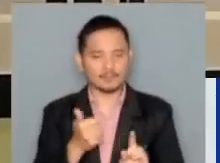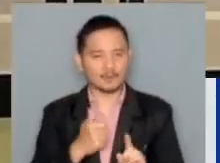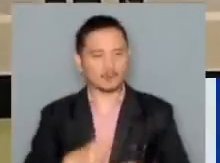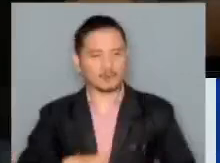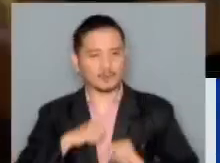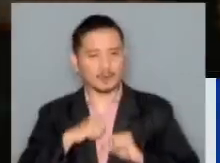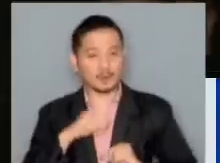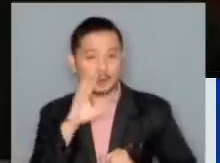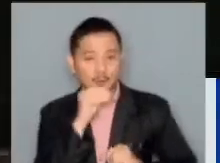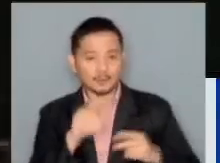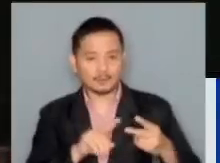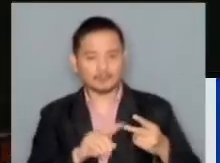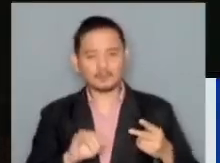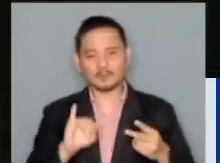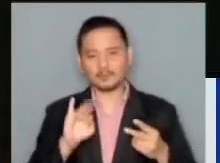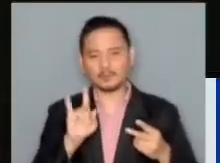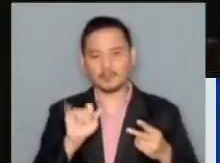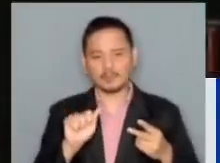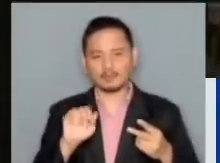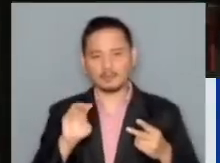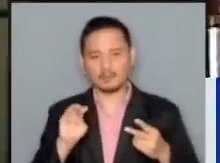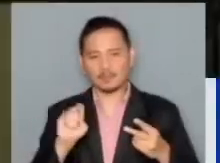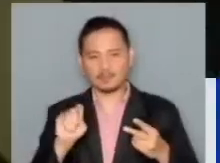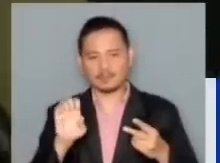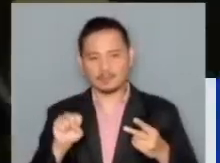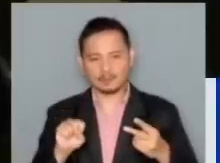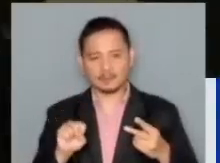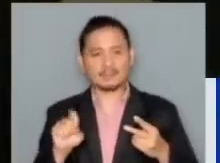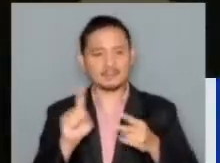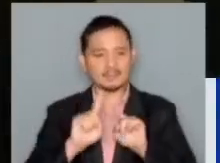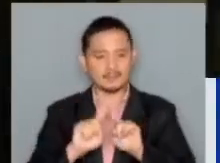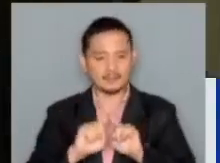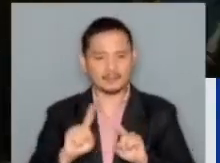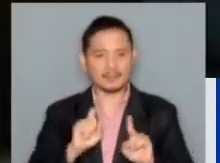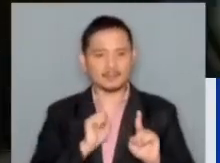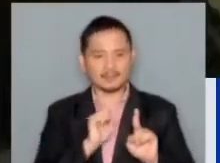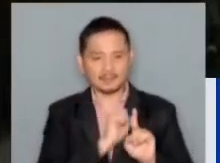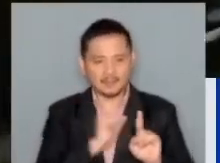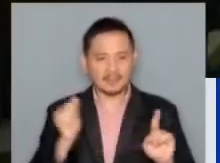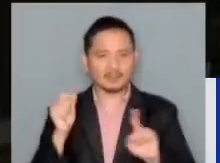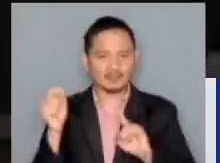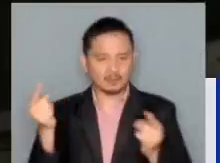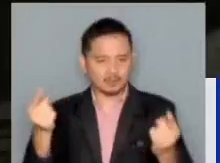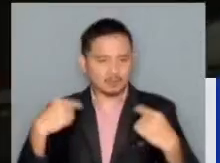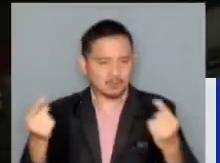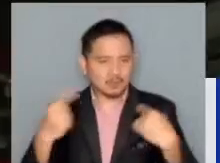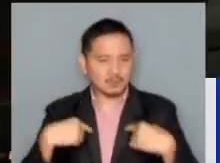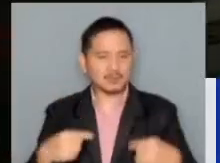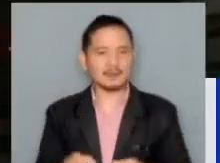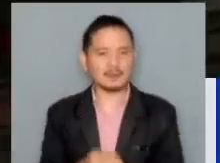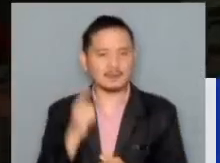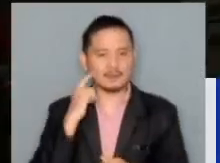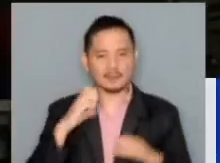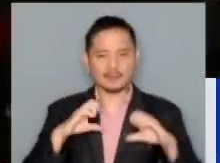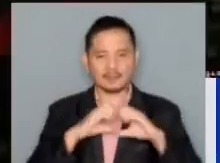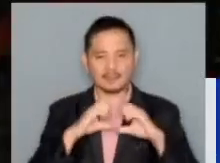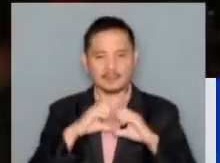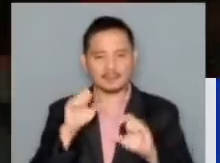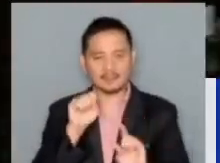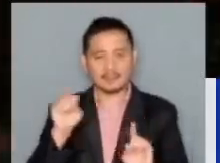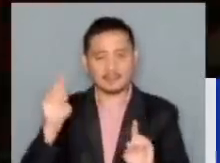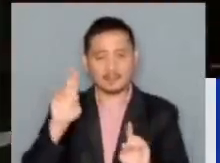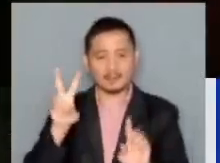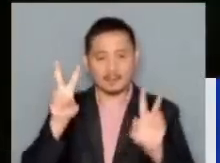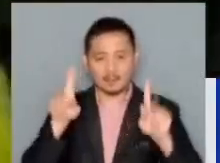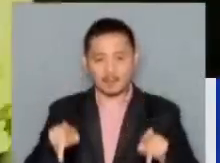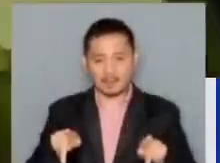Montes. Present din sa event ang ilang Kapuso executives and producers sa pangungunan ni GMA Network Senior Vice President Attorney